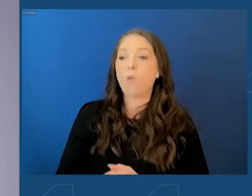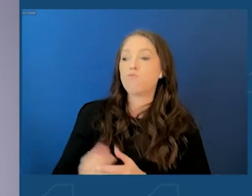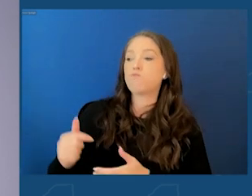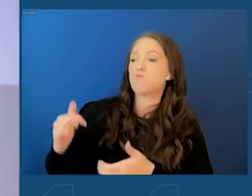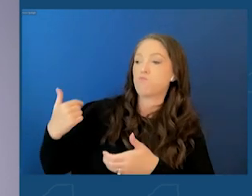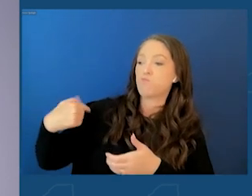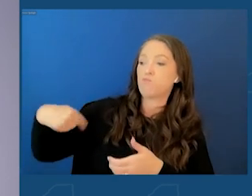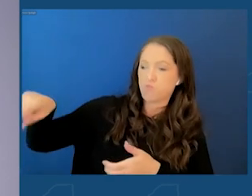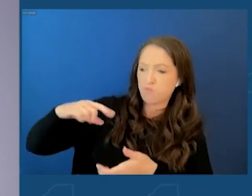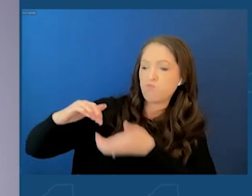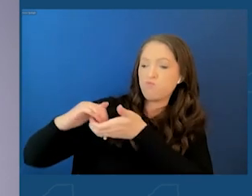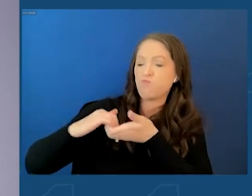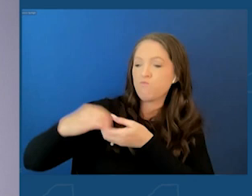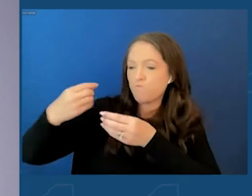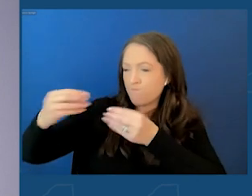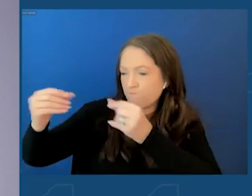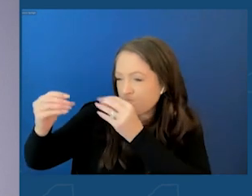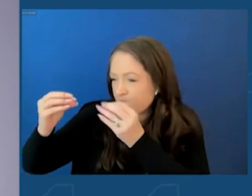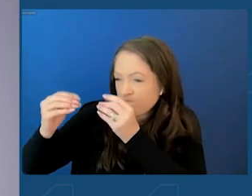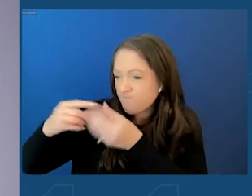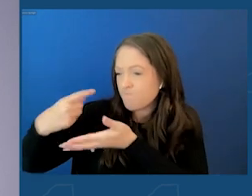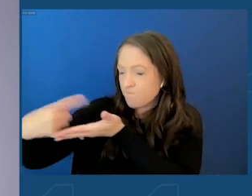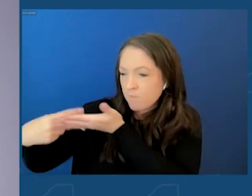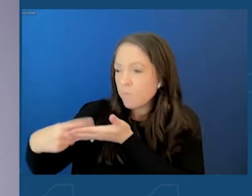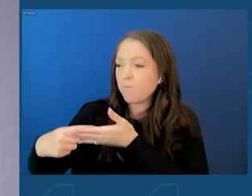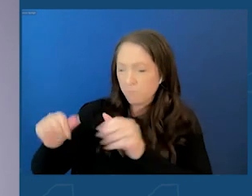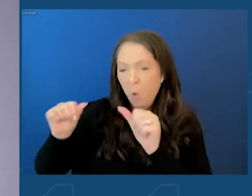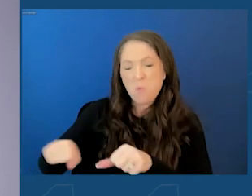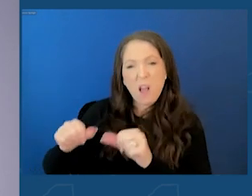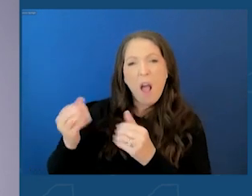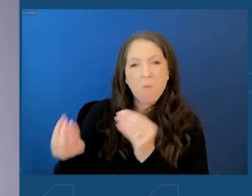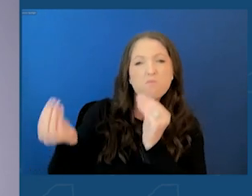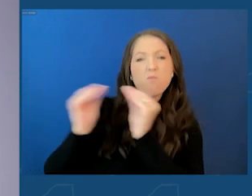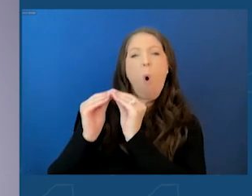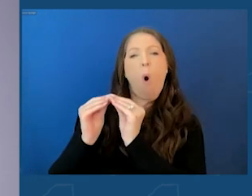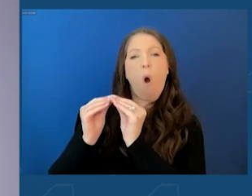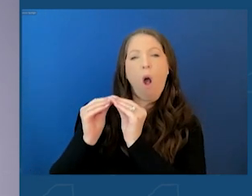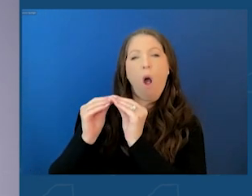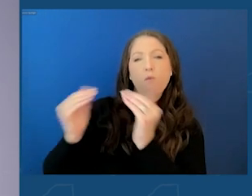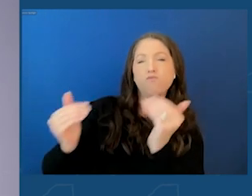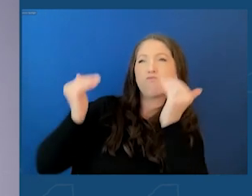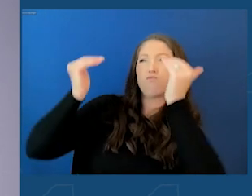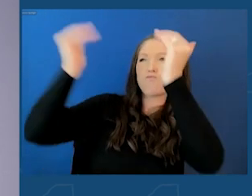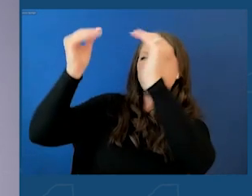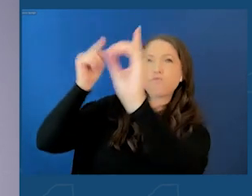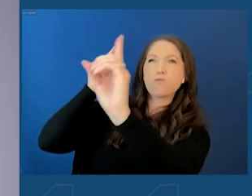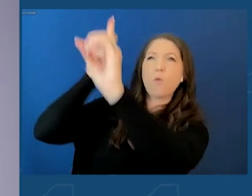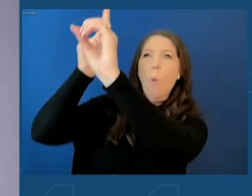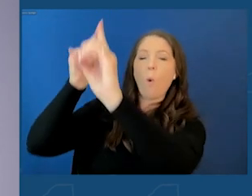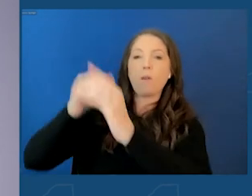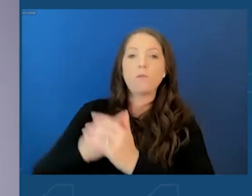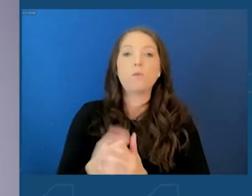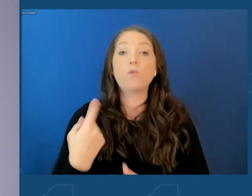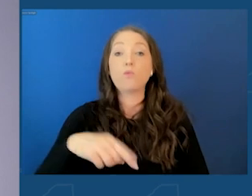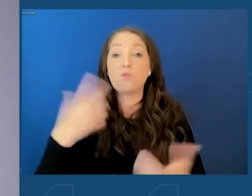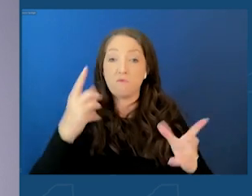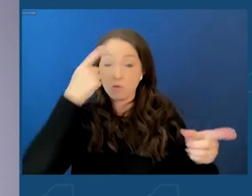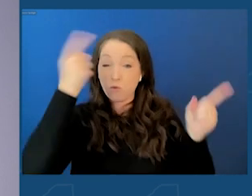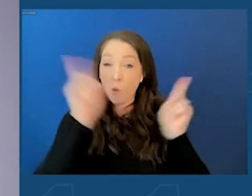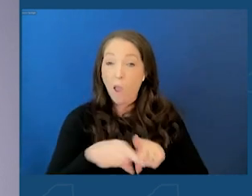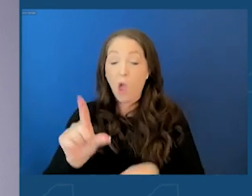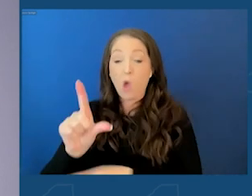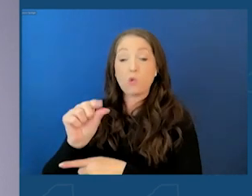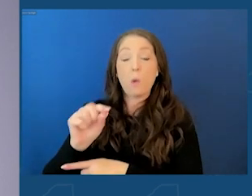can do more. Let's set the bar high. Let's reach for the stars. So we've agreed to have 20 million installations of heat pumps